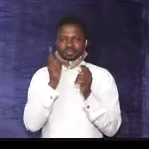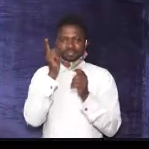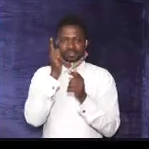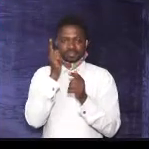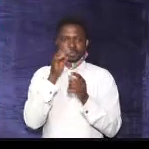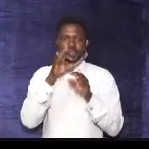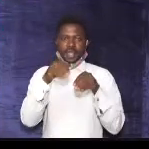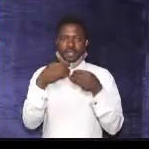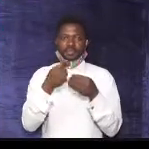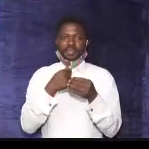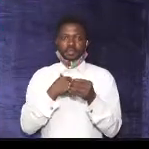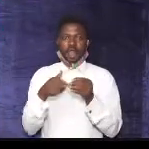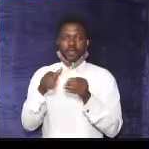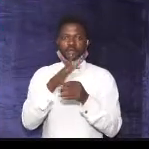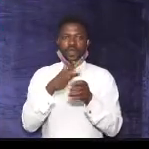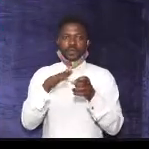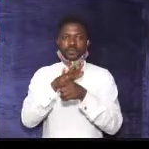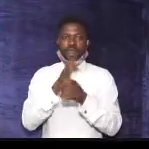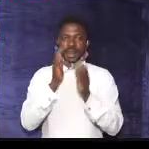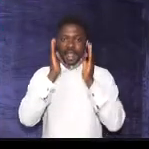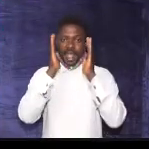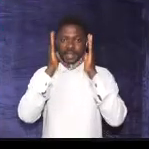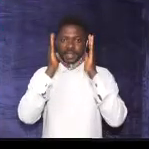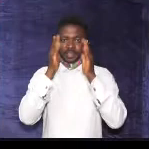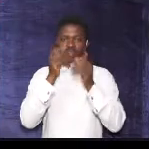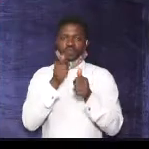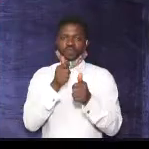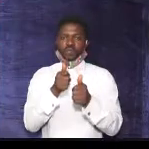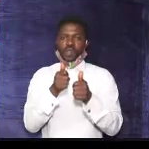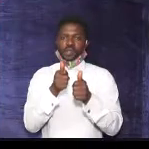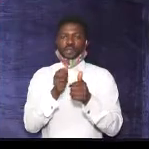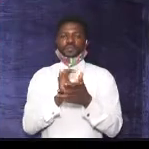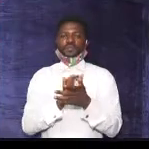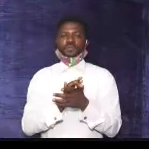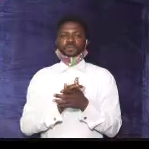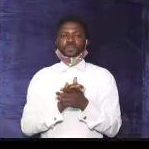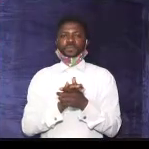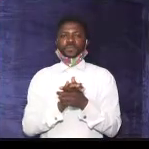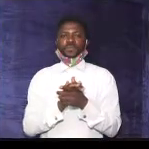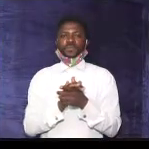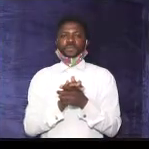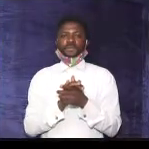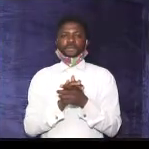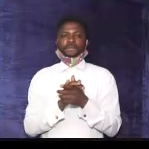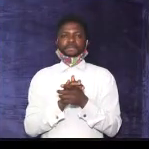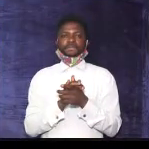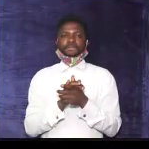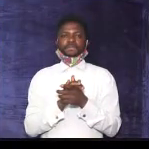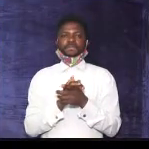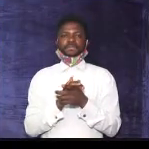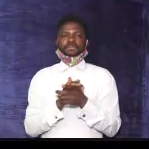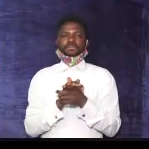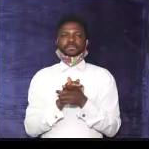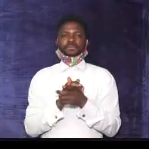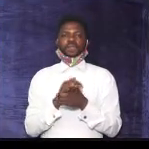me and you are giving me your full attention. Well done.